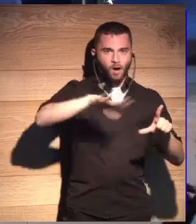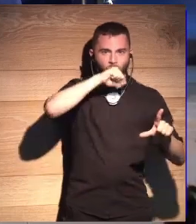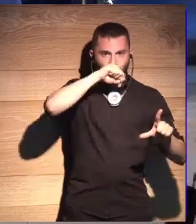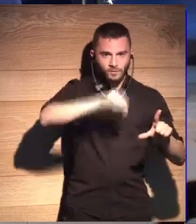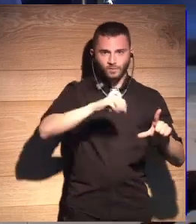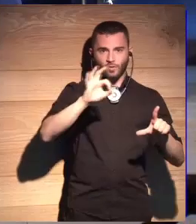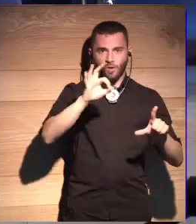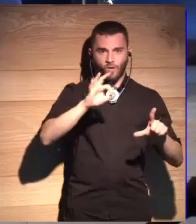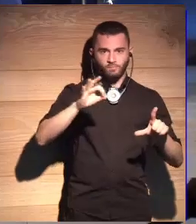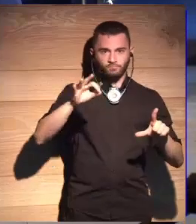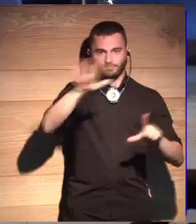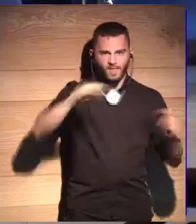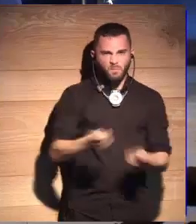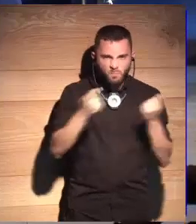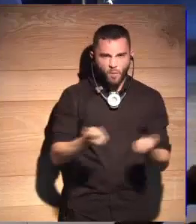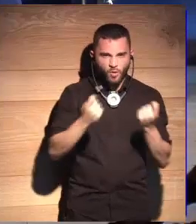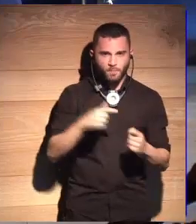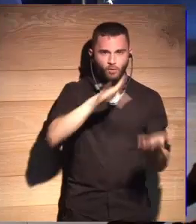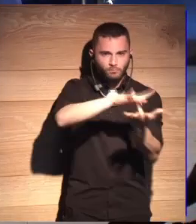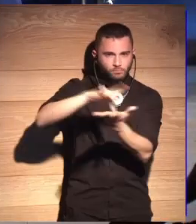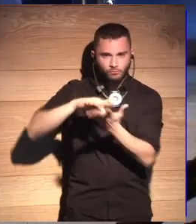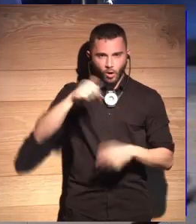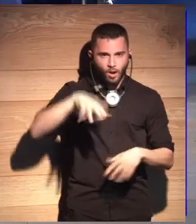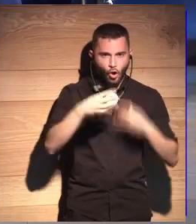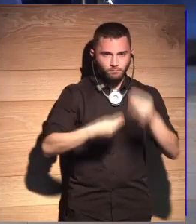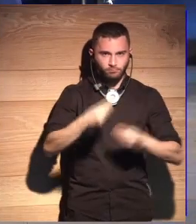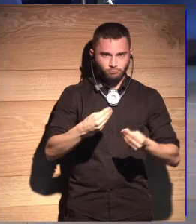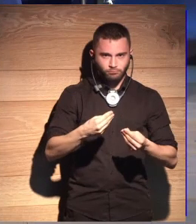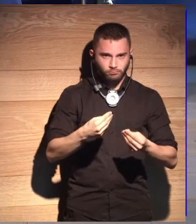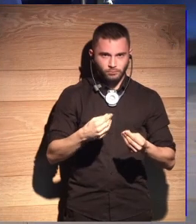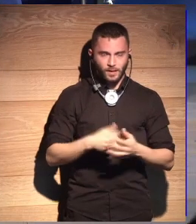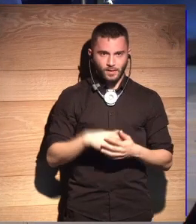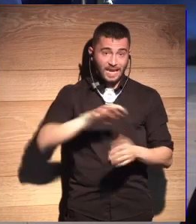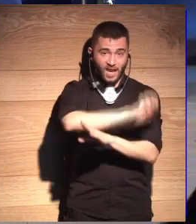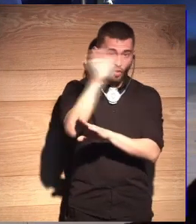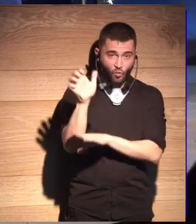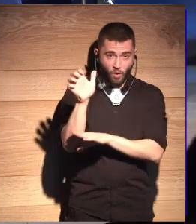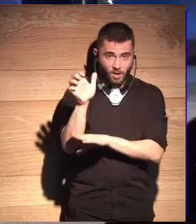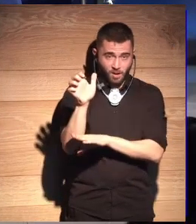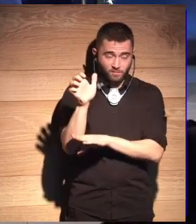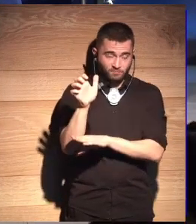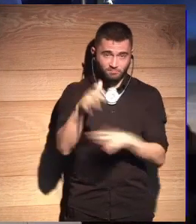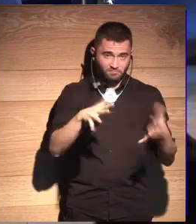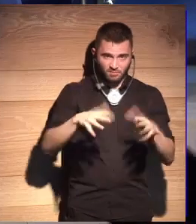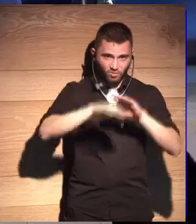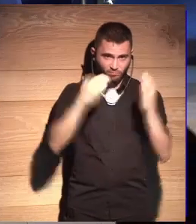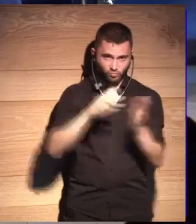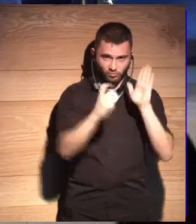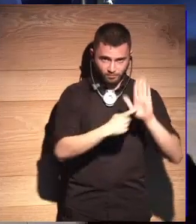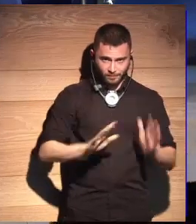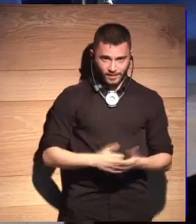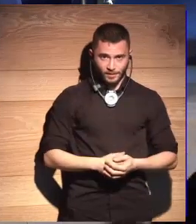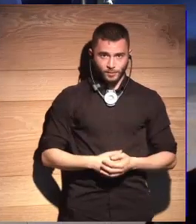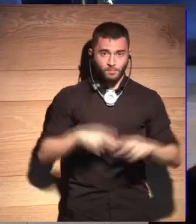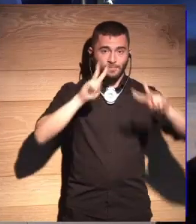sentiment, nationalism, populism, all those phenomena that are so